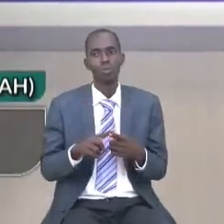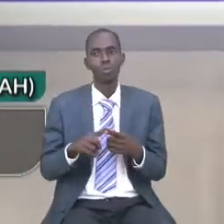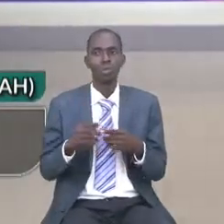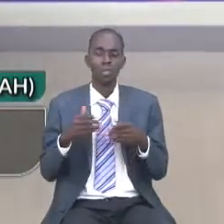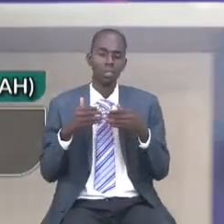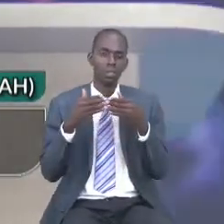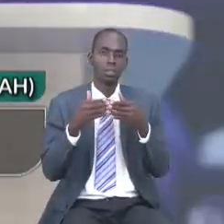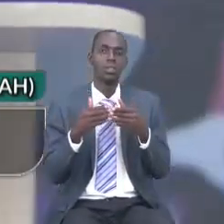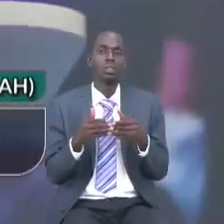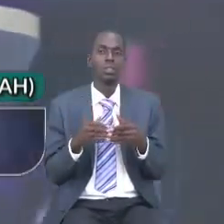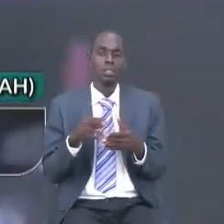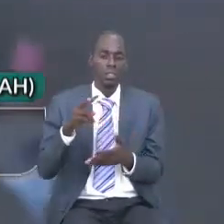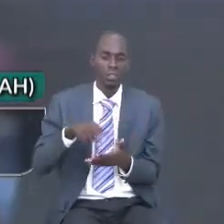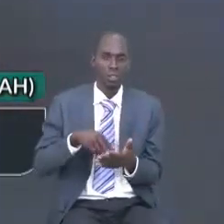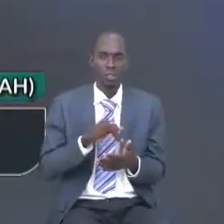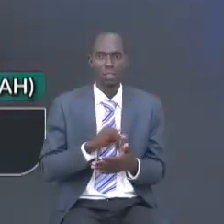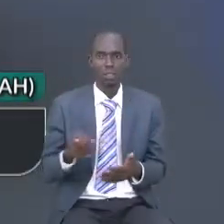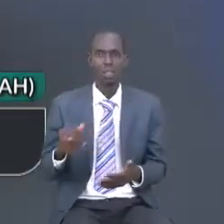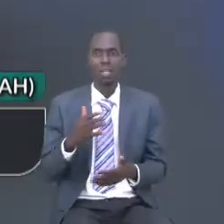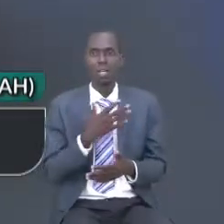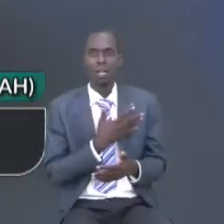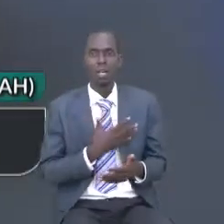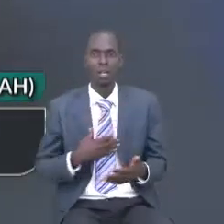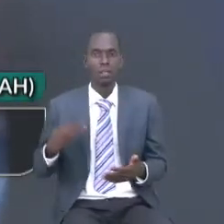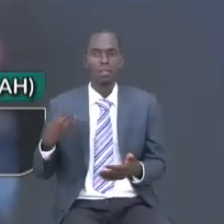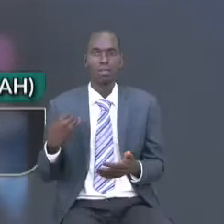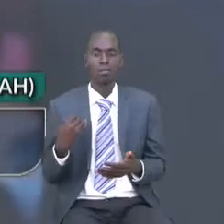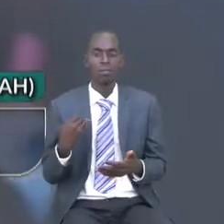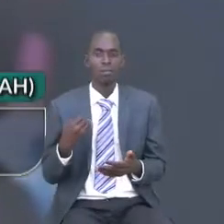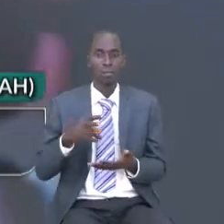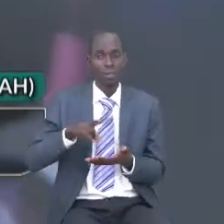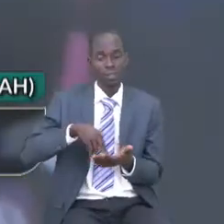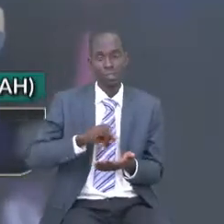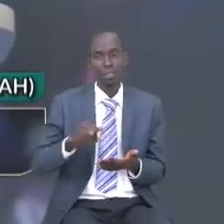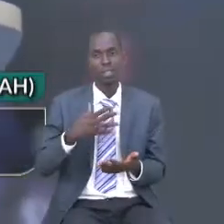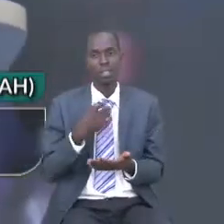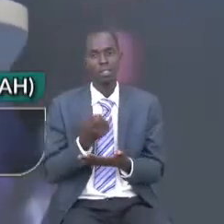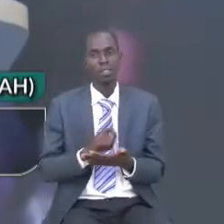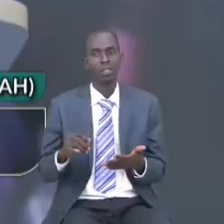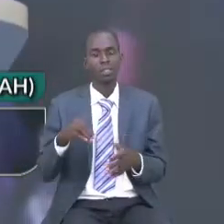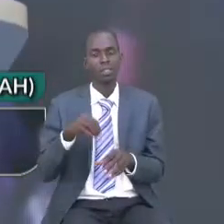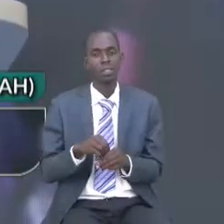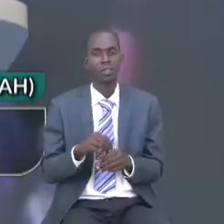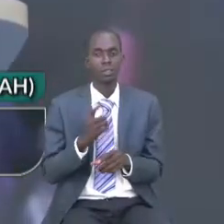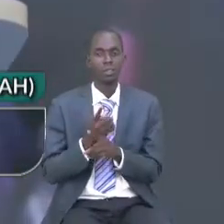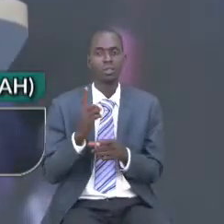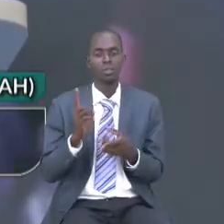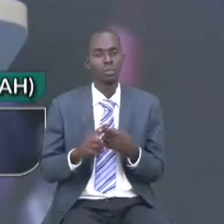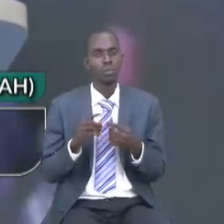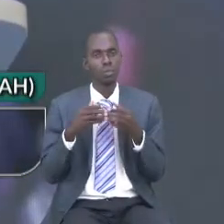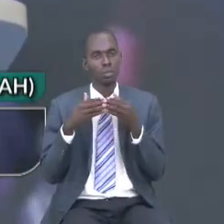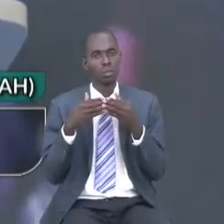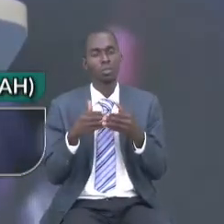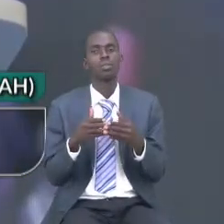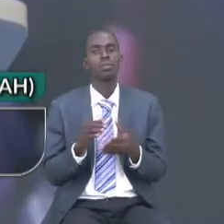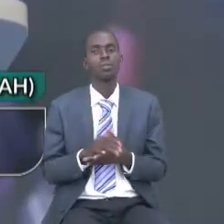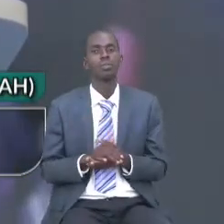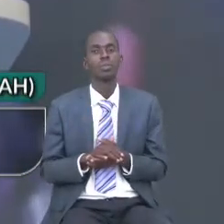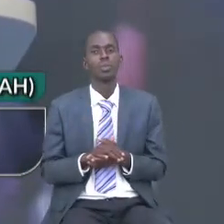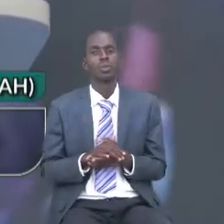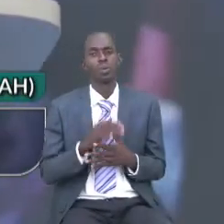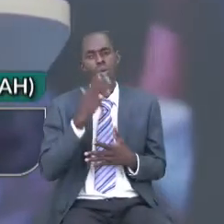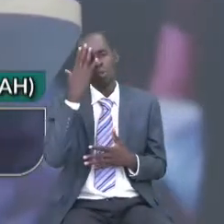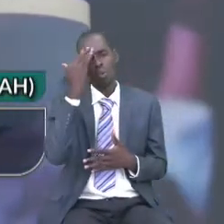Reading and writing in order to lead. Now, why do